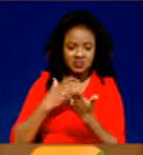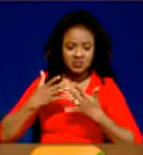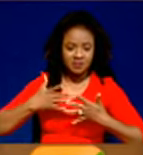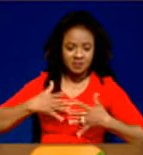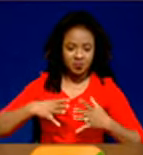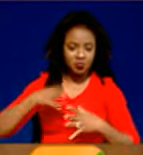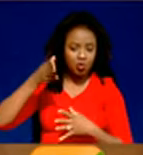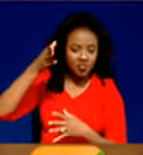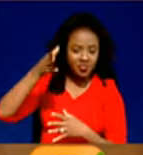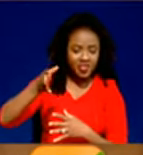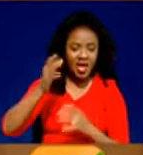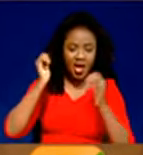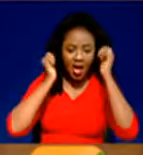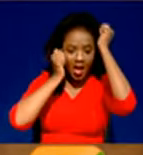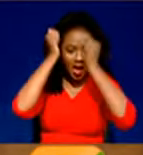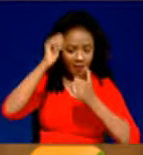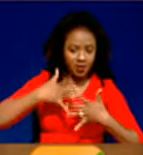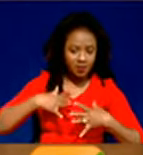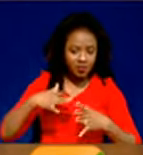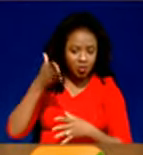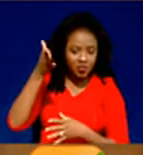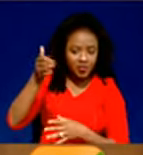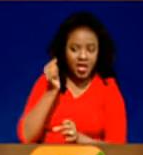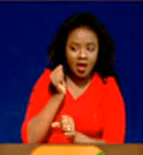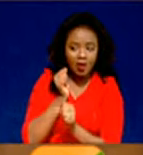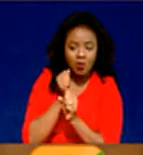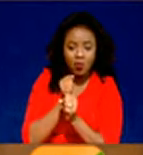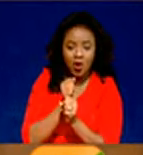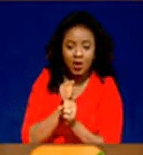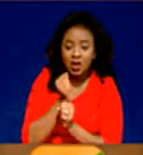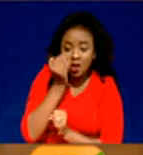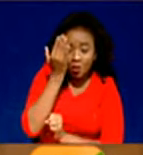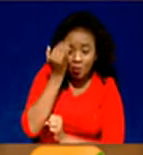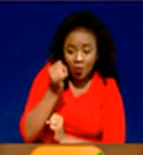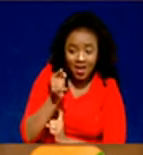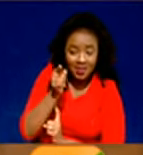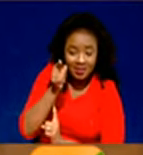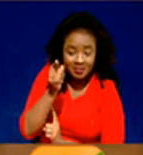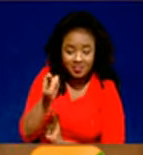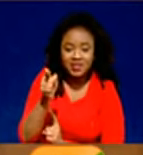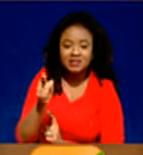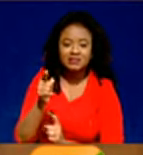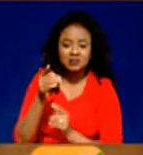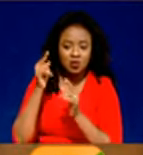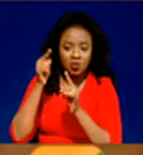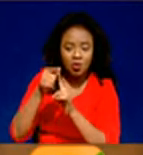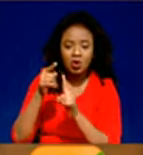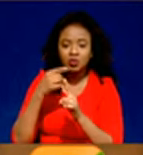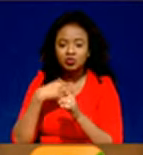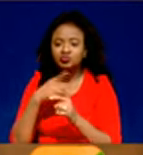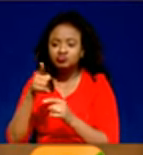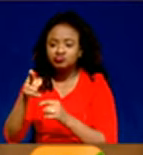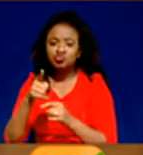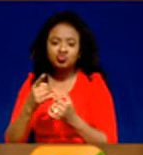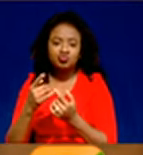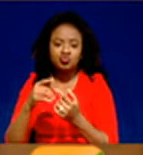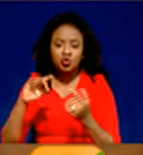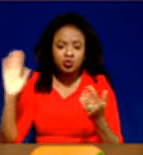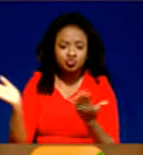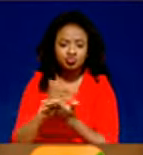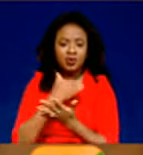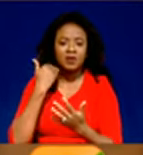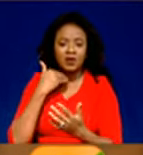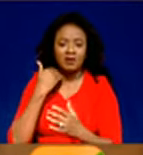Maliza Uhalifu, and to also inspect the ongoing school renovation works in the